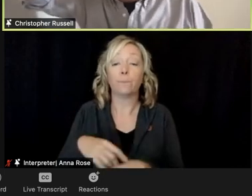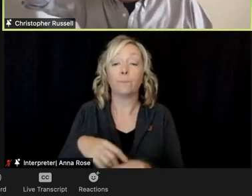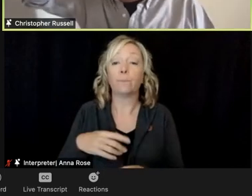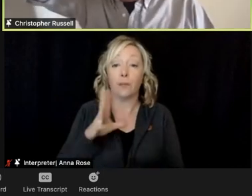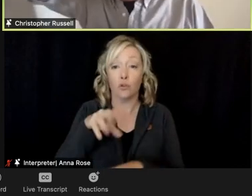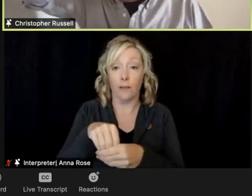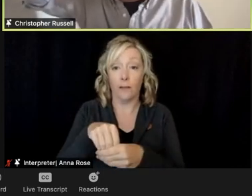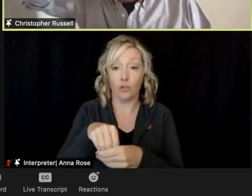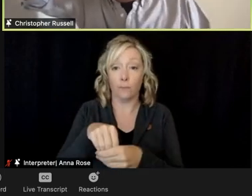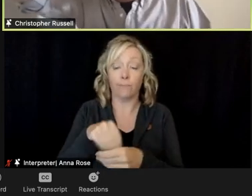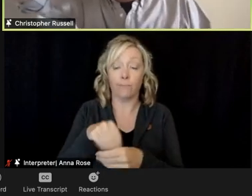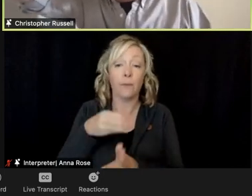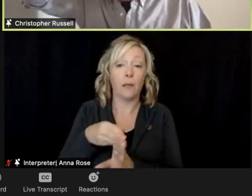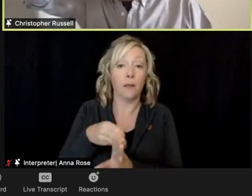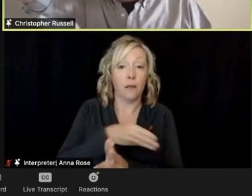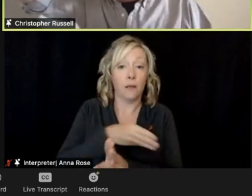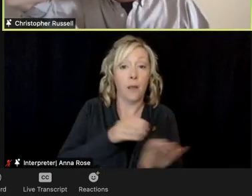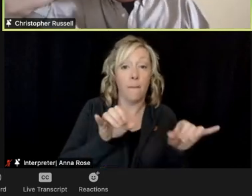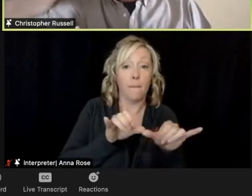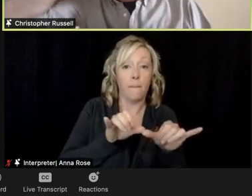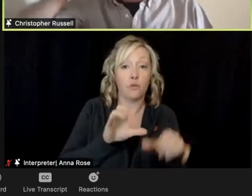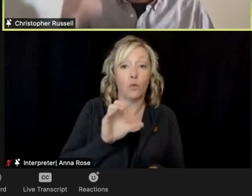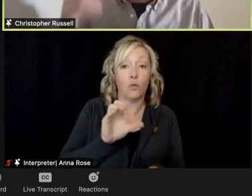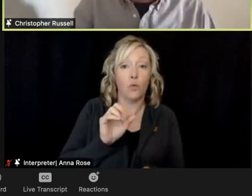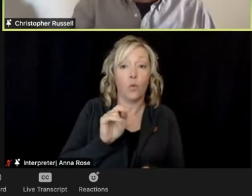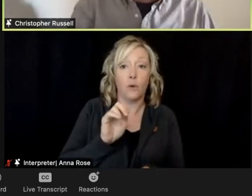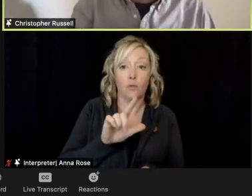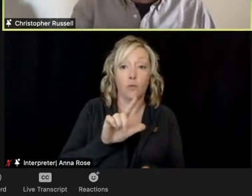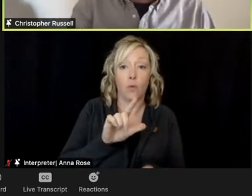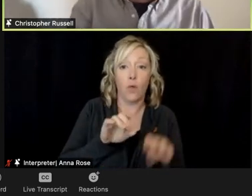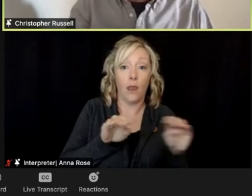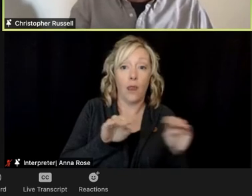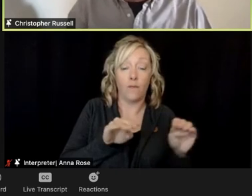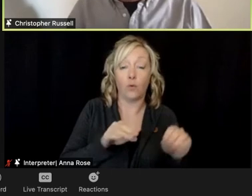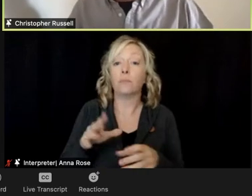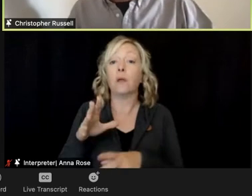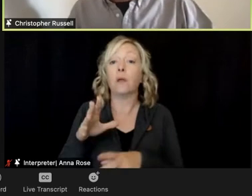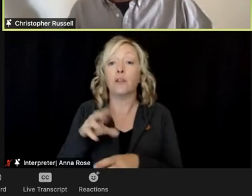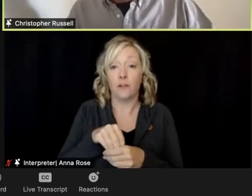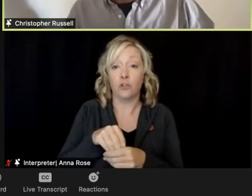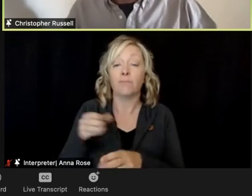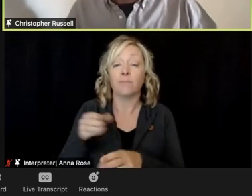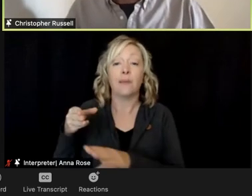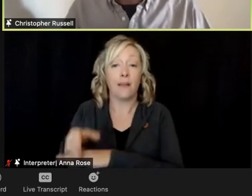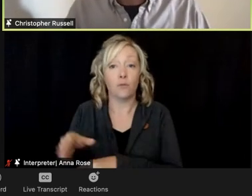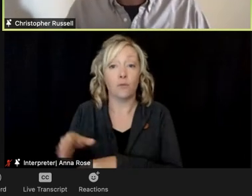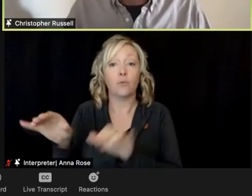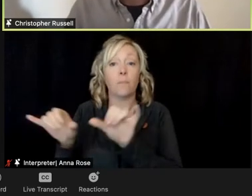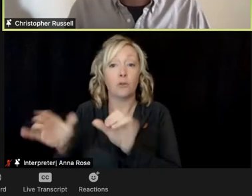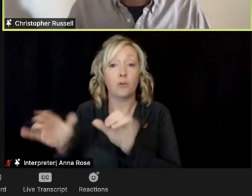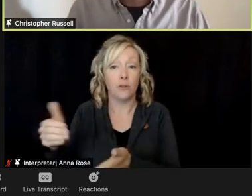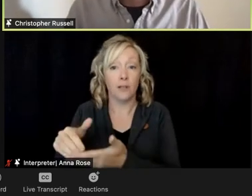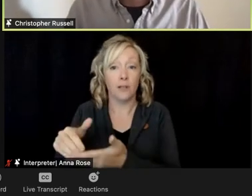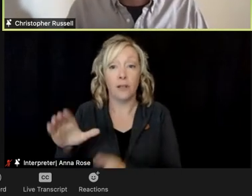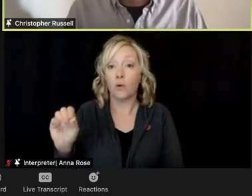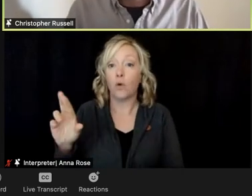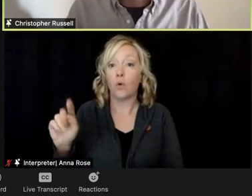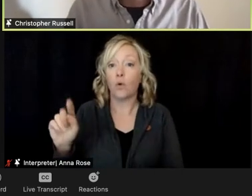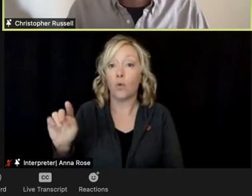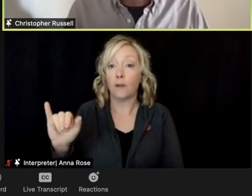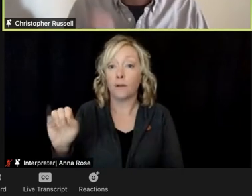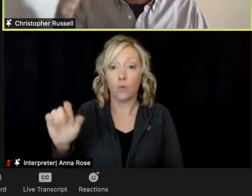intervention of students with multiple disabilities, including some students who are deafblind. And cortisol is a